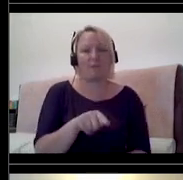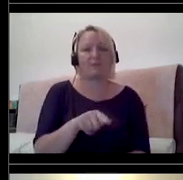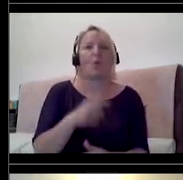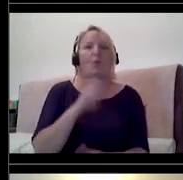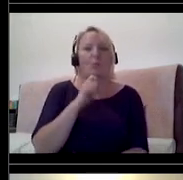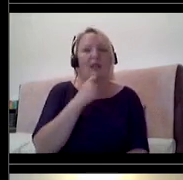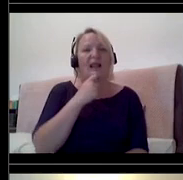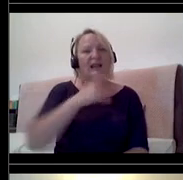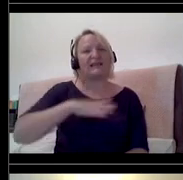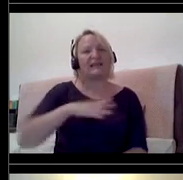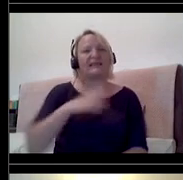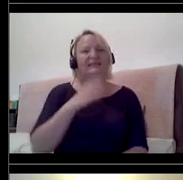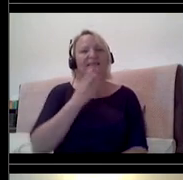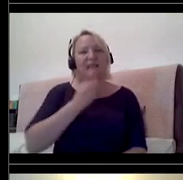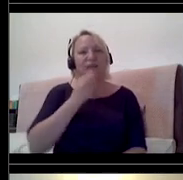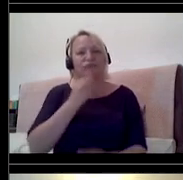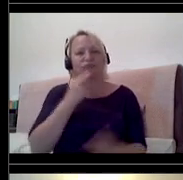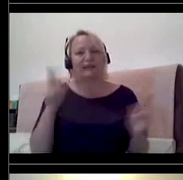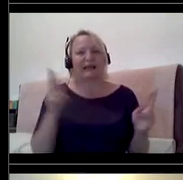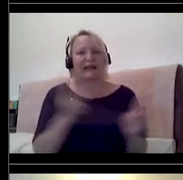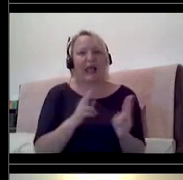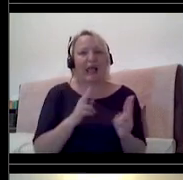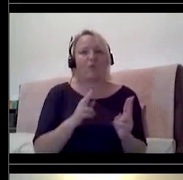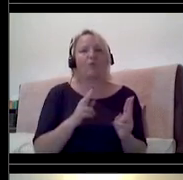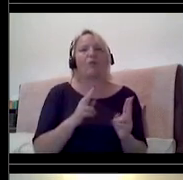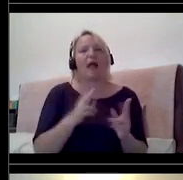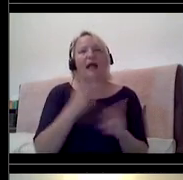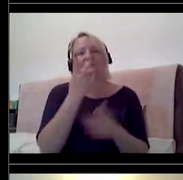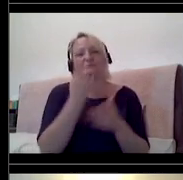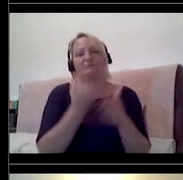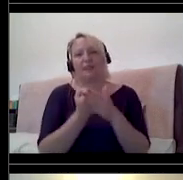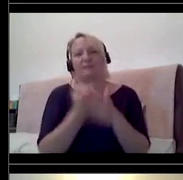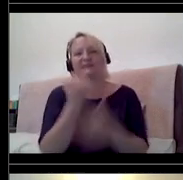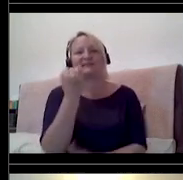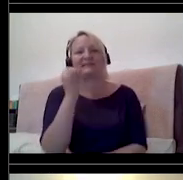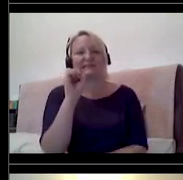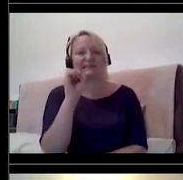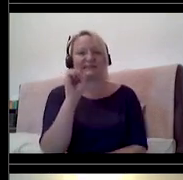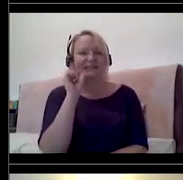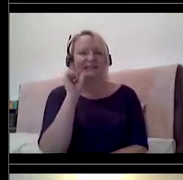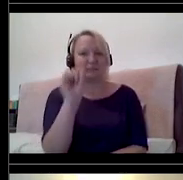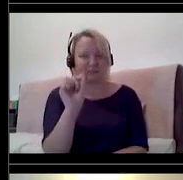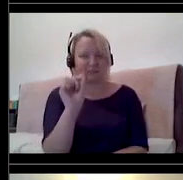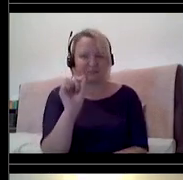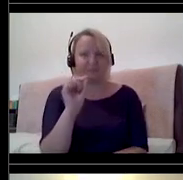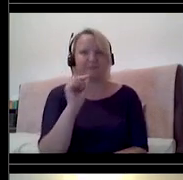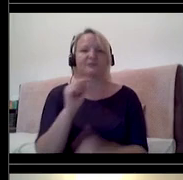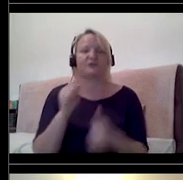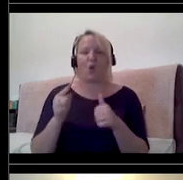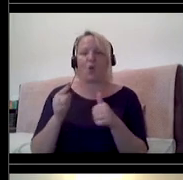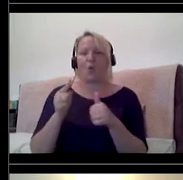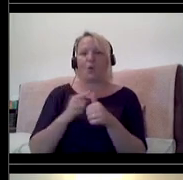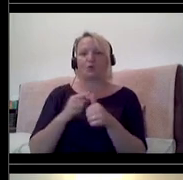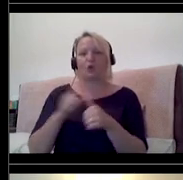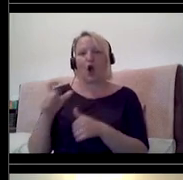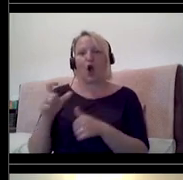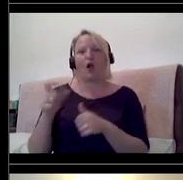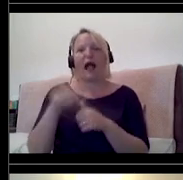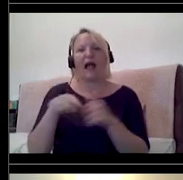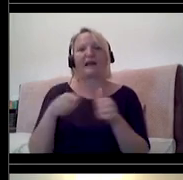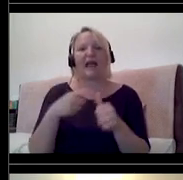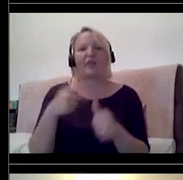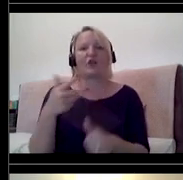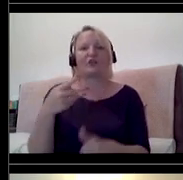speed limit down to 60 miles per hour on the A13 westbound between Orsett Cock and the A1089 for a 3-month